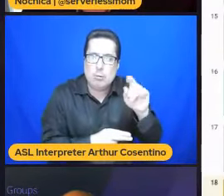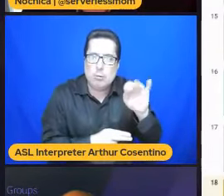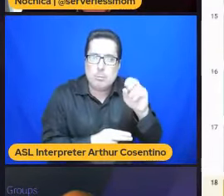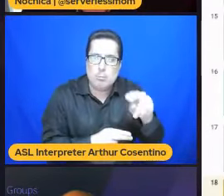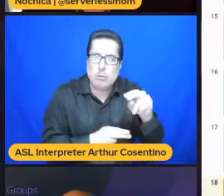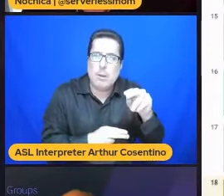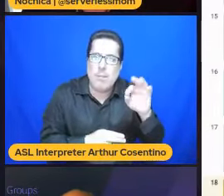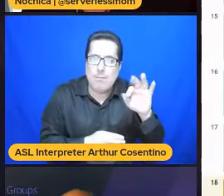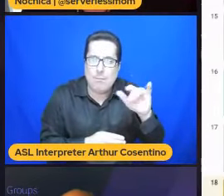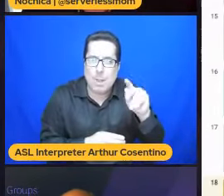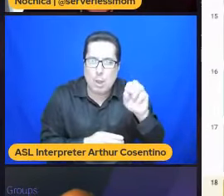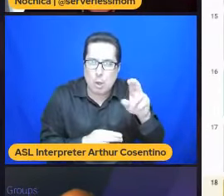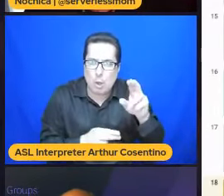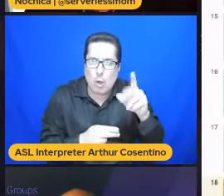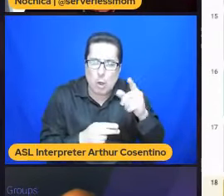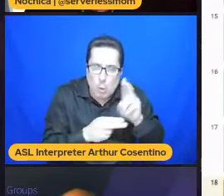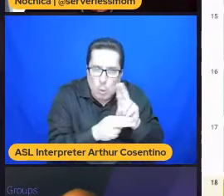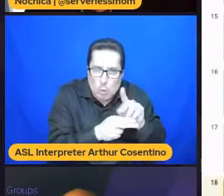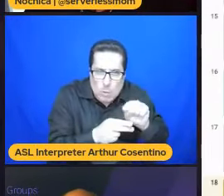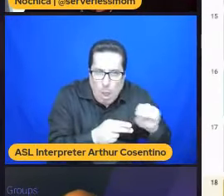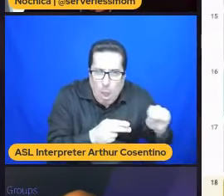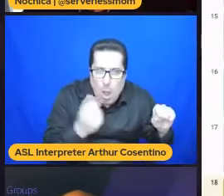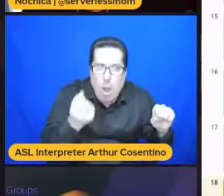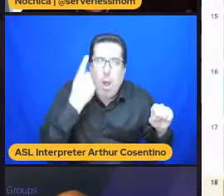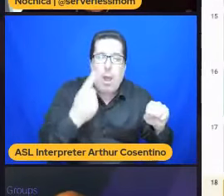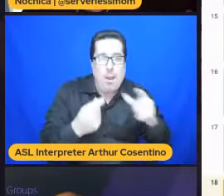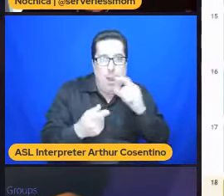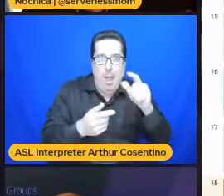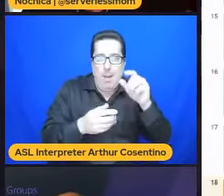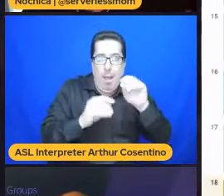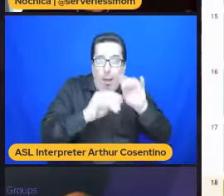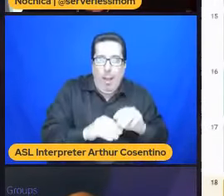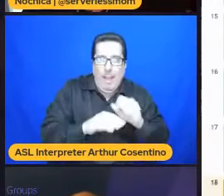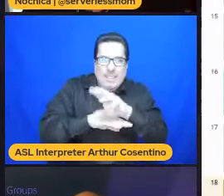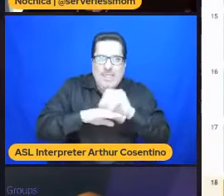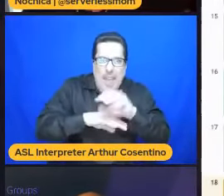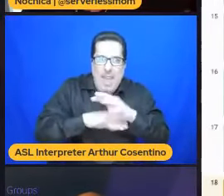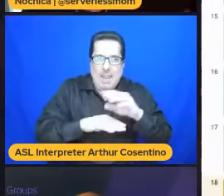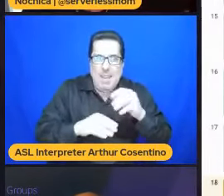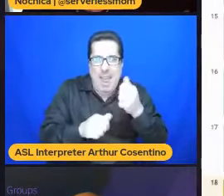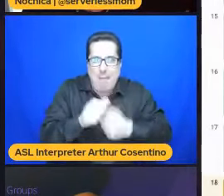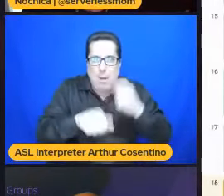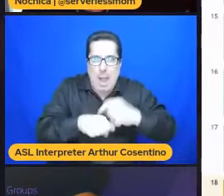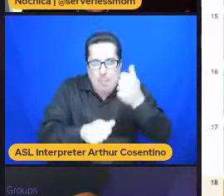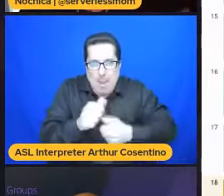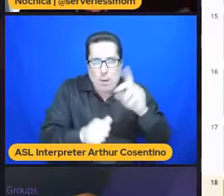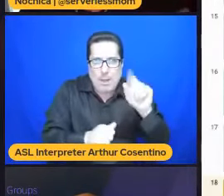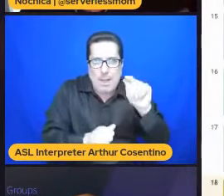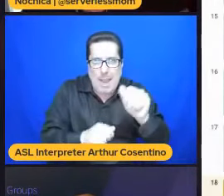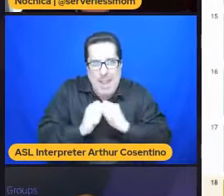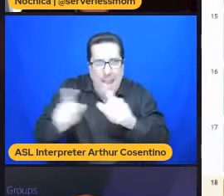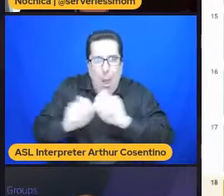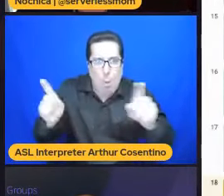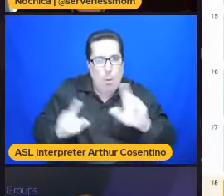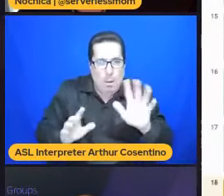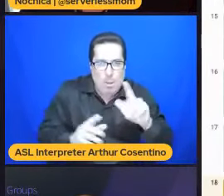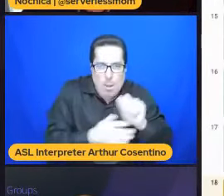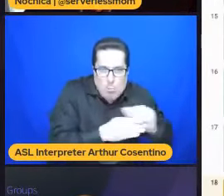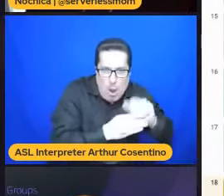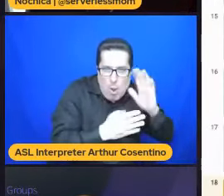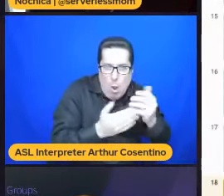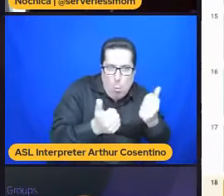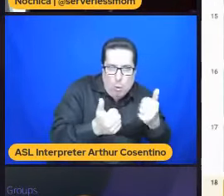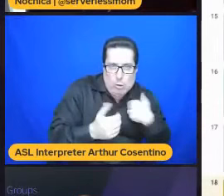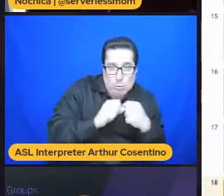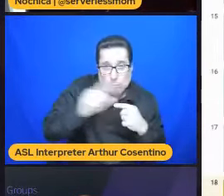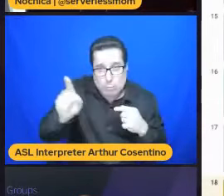everything as these huge data outs. But you do want to use CloudWatch as your endpoint, because especially serverless is my